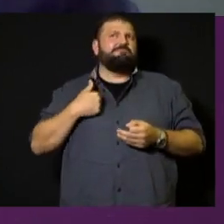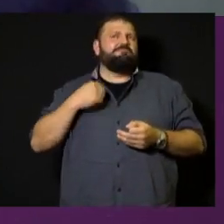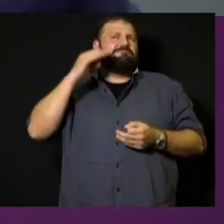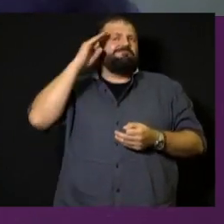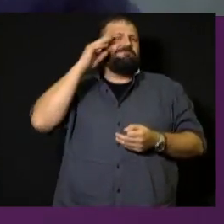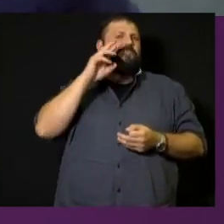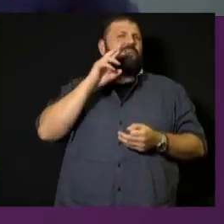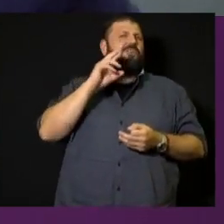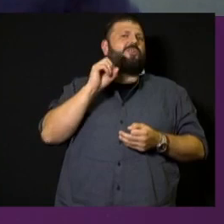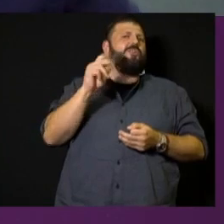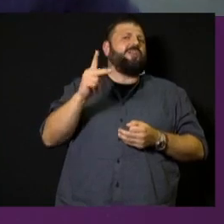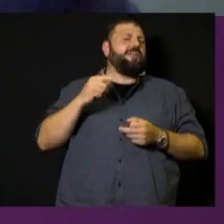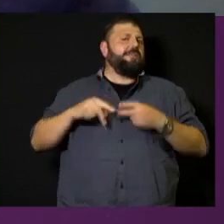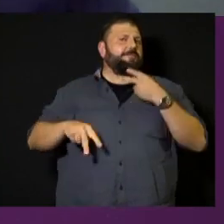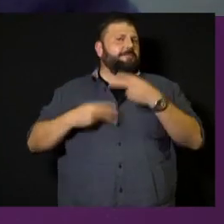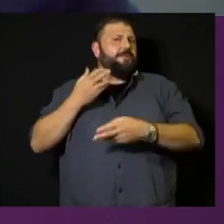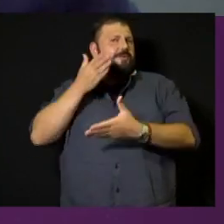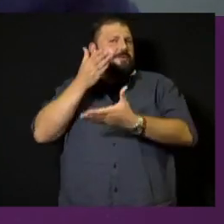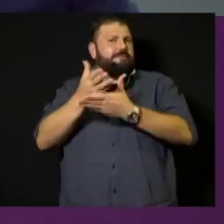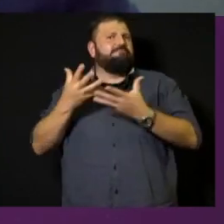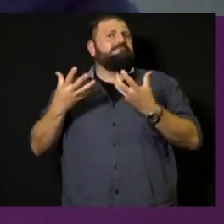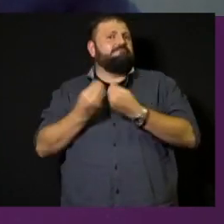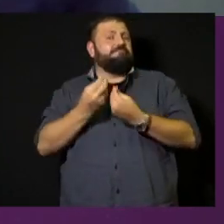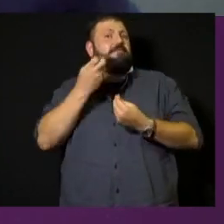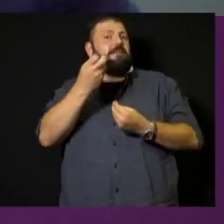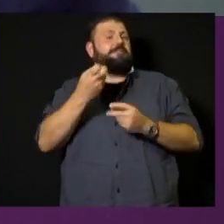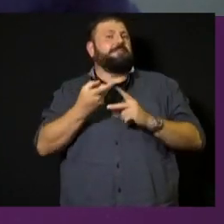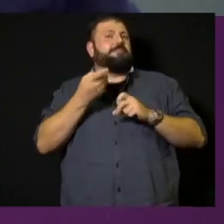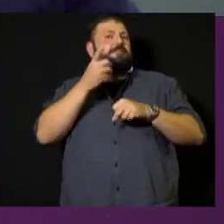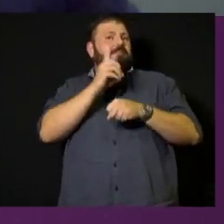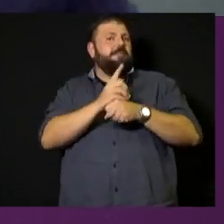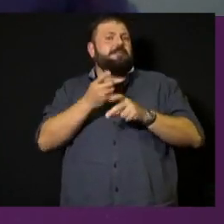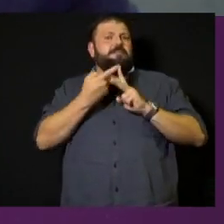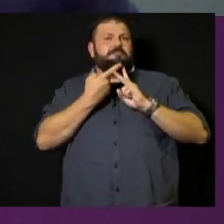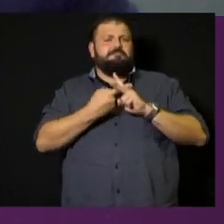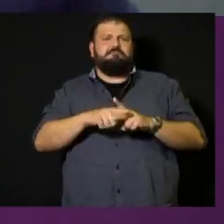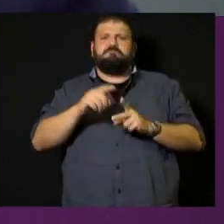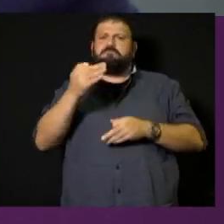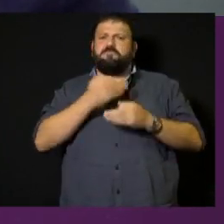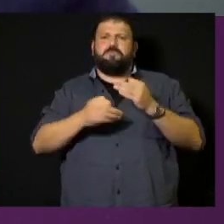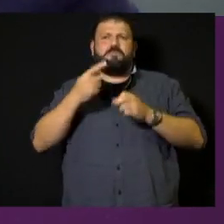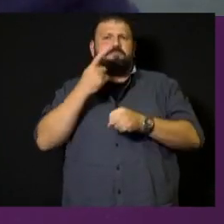I follow my father, and since the beginning,